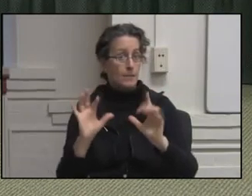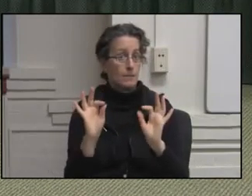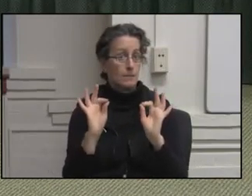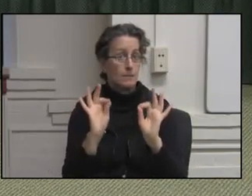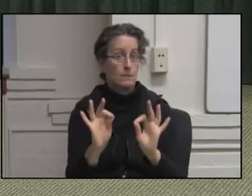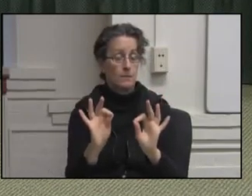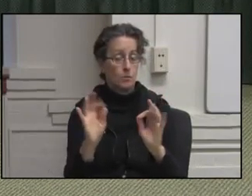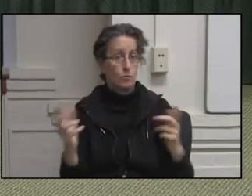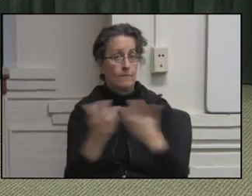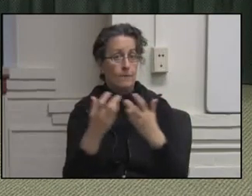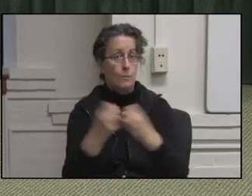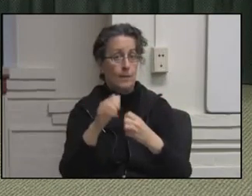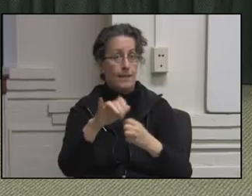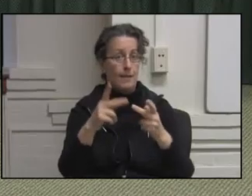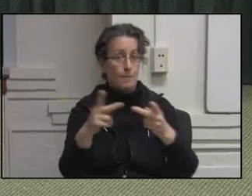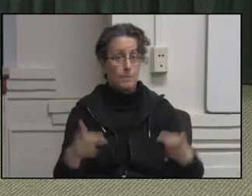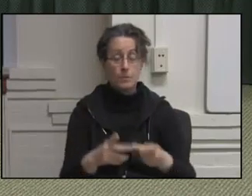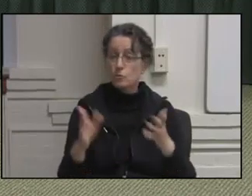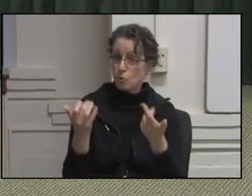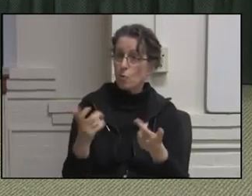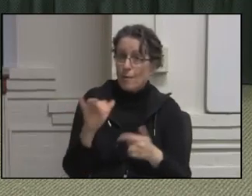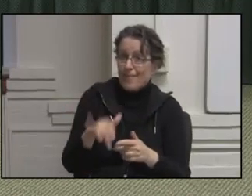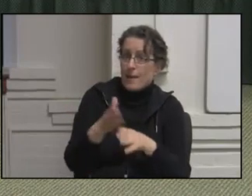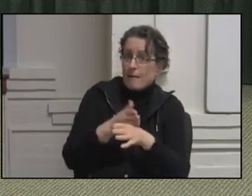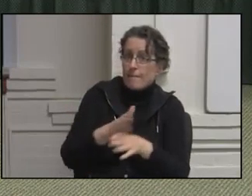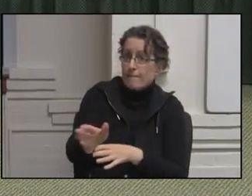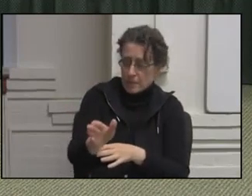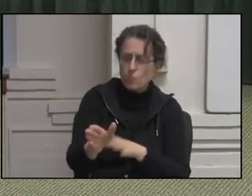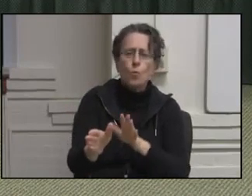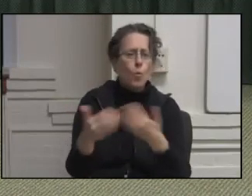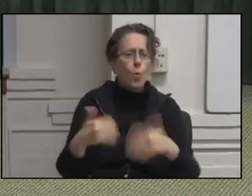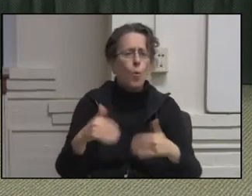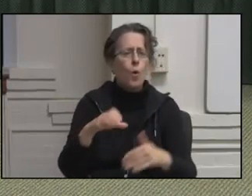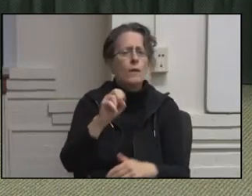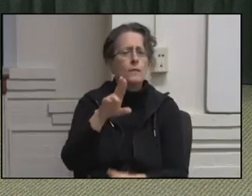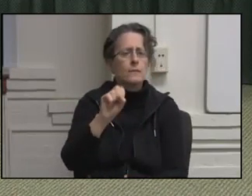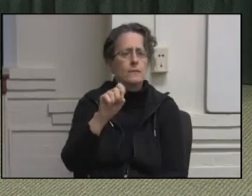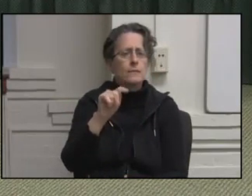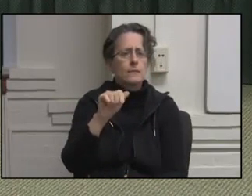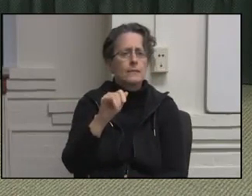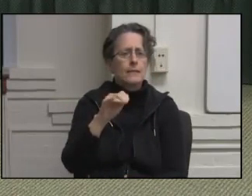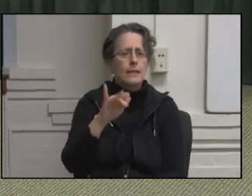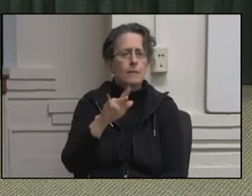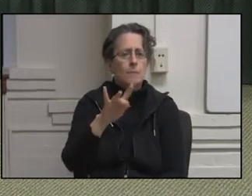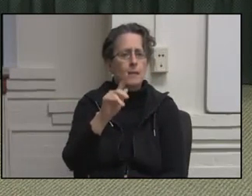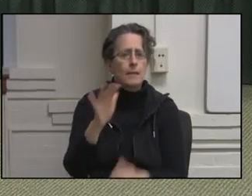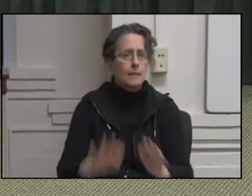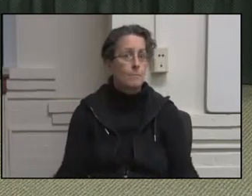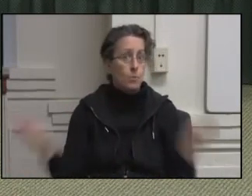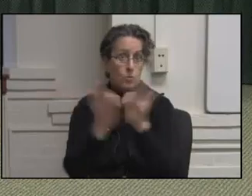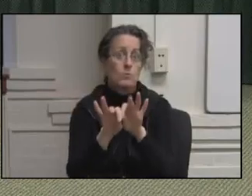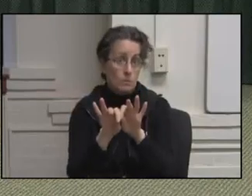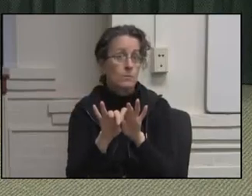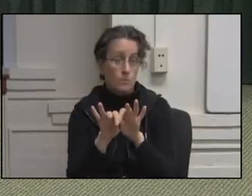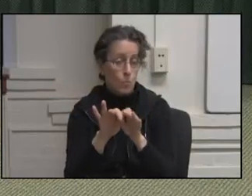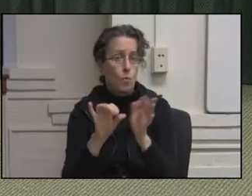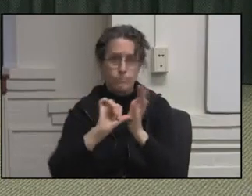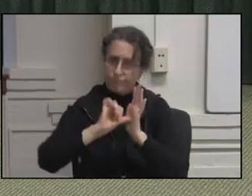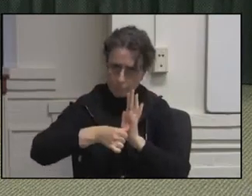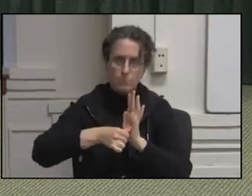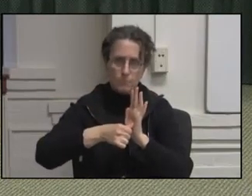a major element in the profession. And so I would suggest, and I heard it